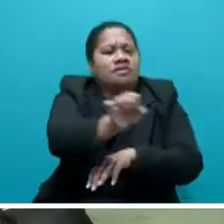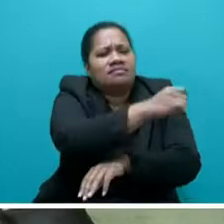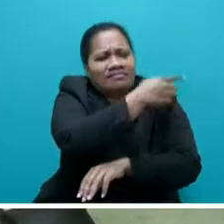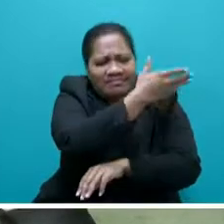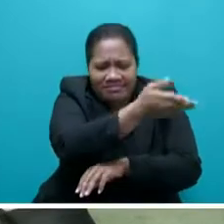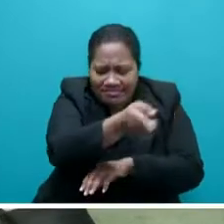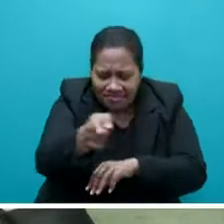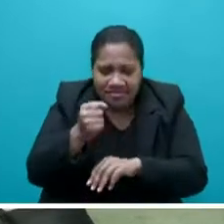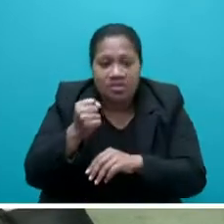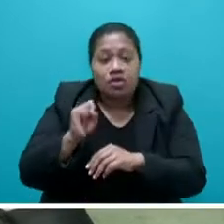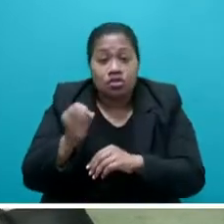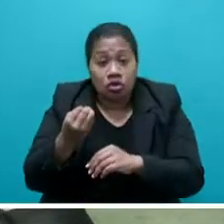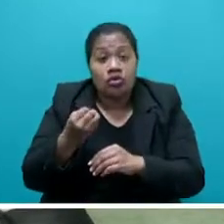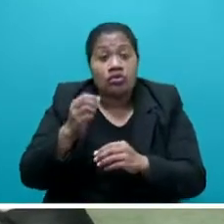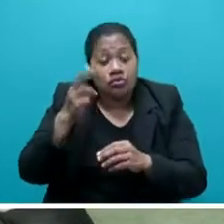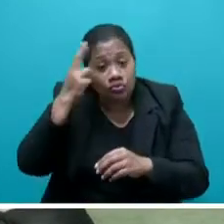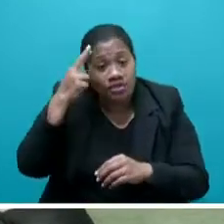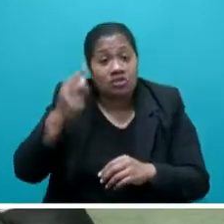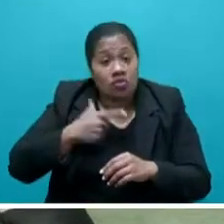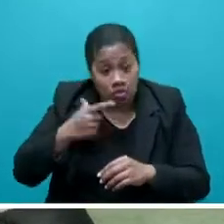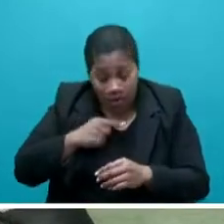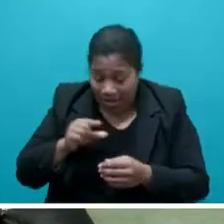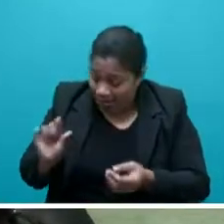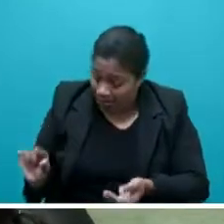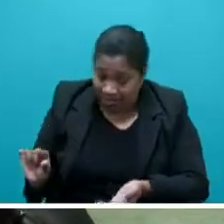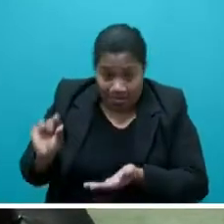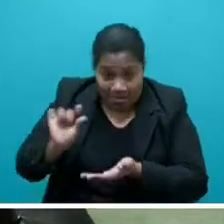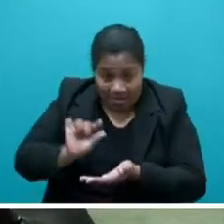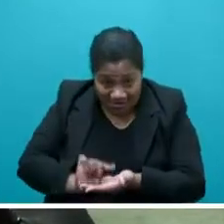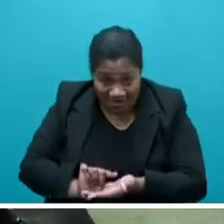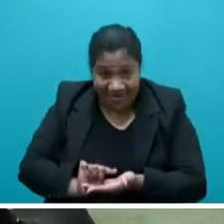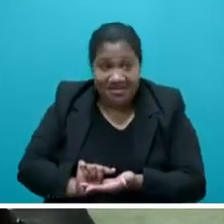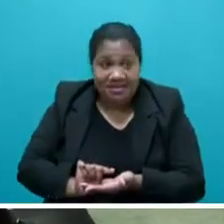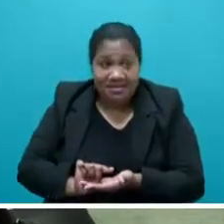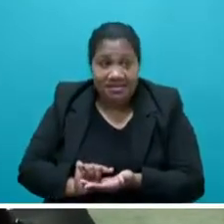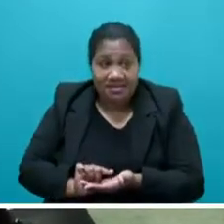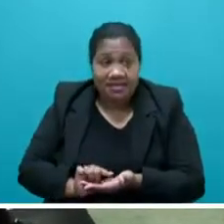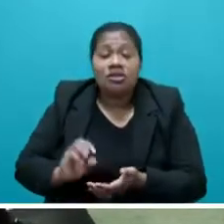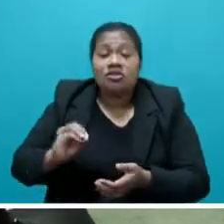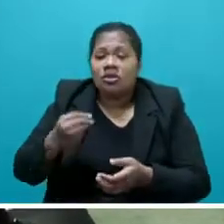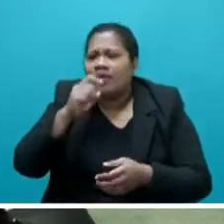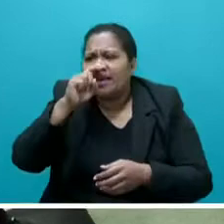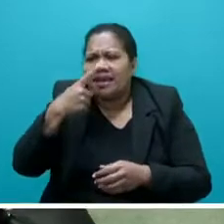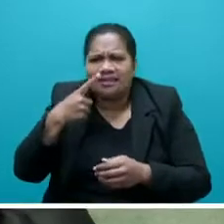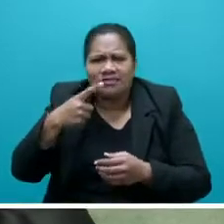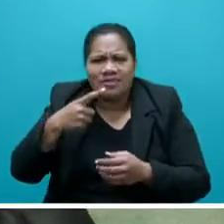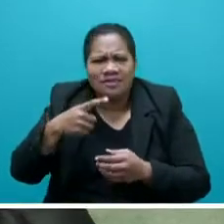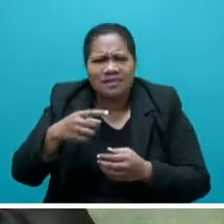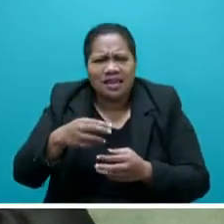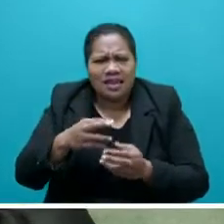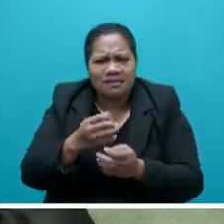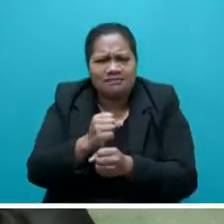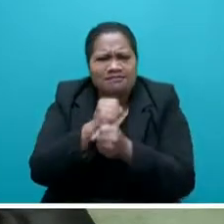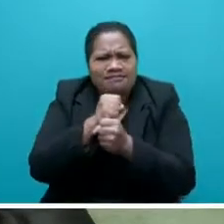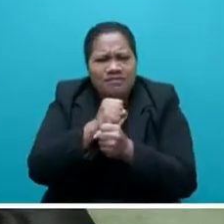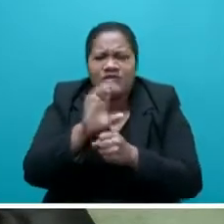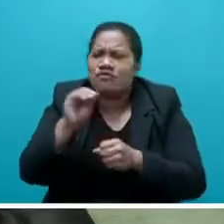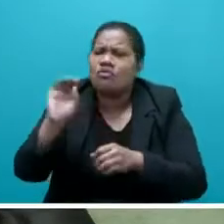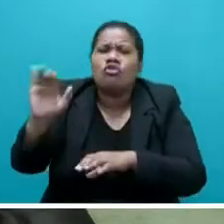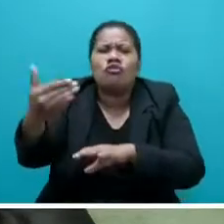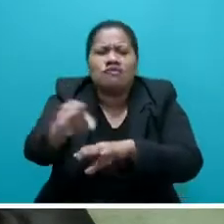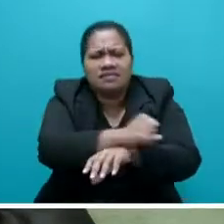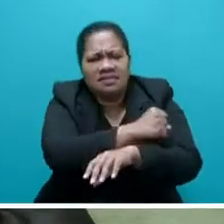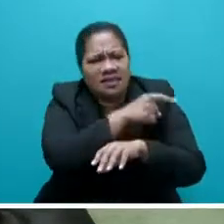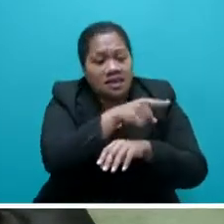onshore debts, Mr. Speaker, sir, is because you are not then vulnerable to foreign currency fluctuations. If you borrow offshore in